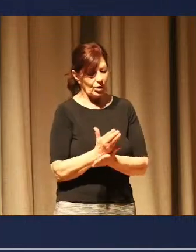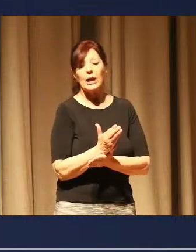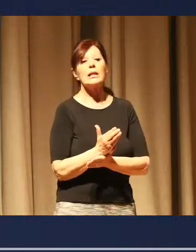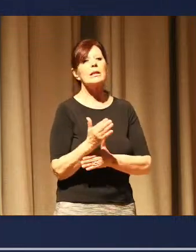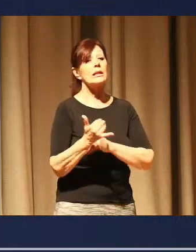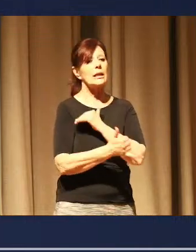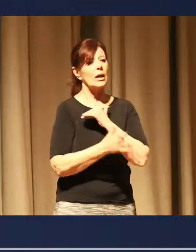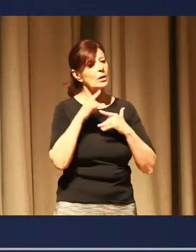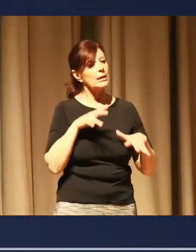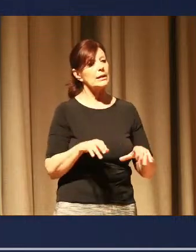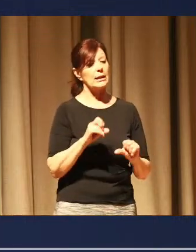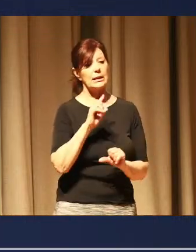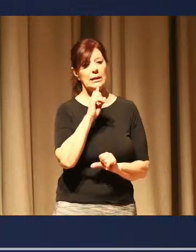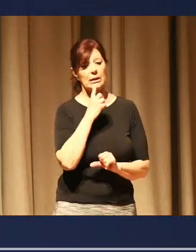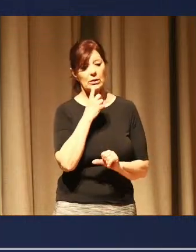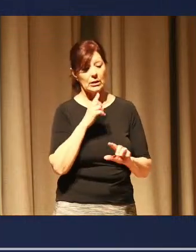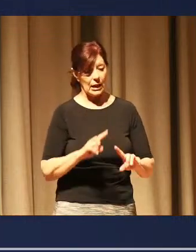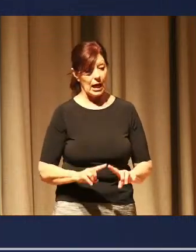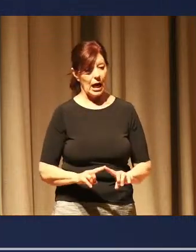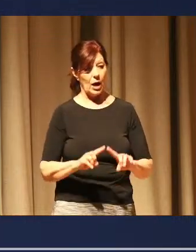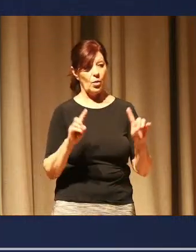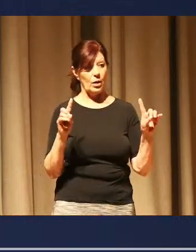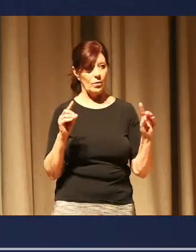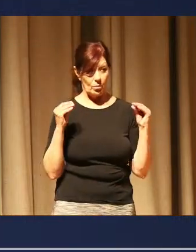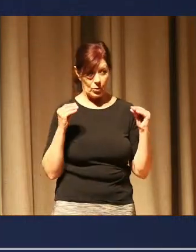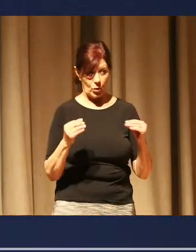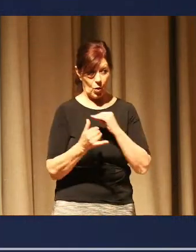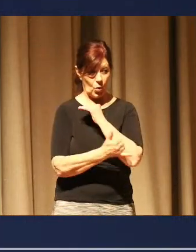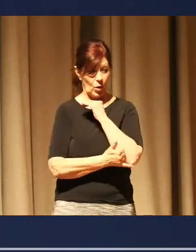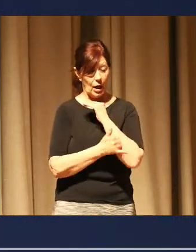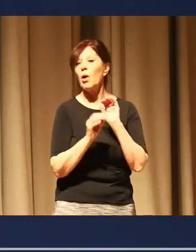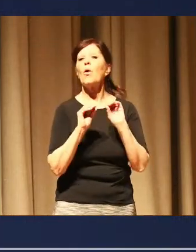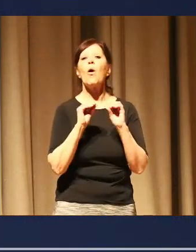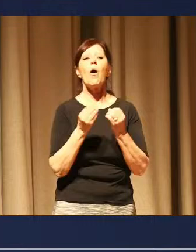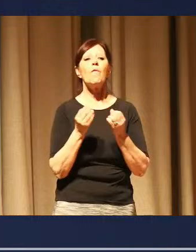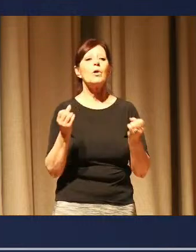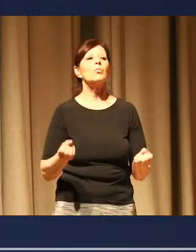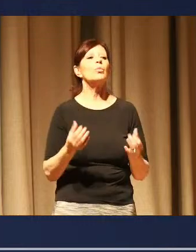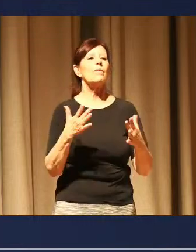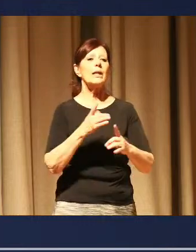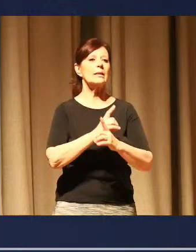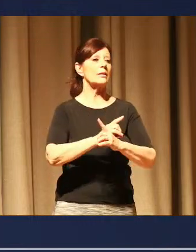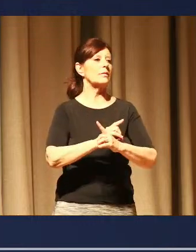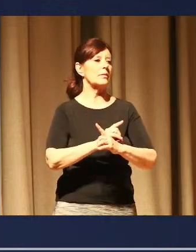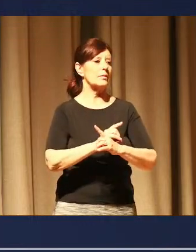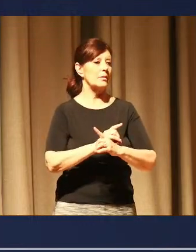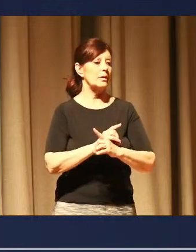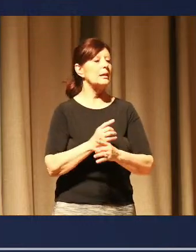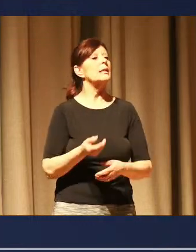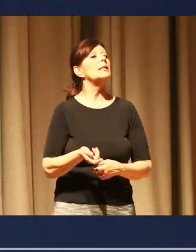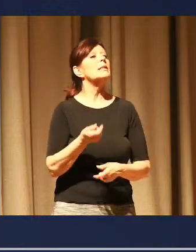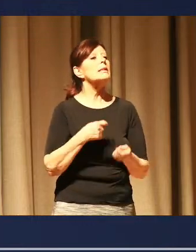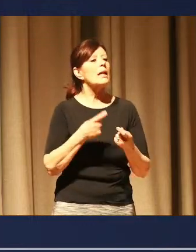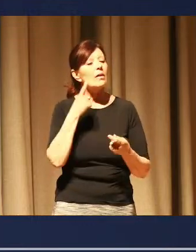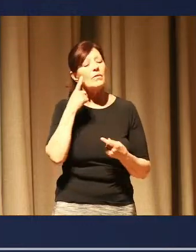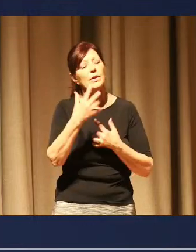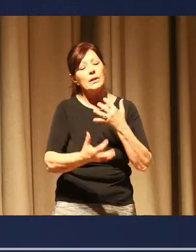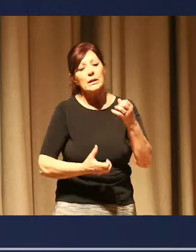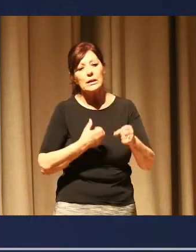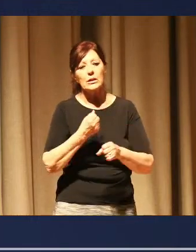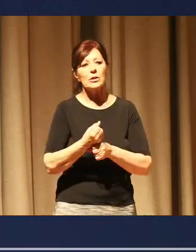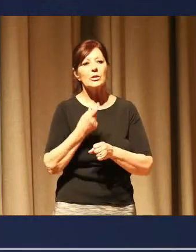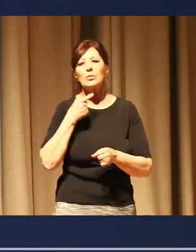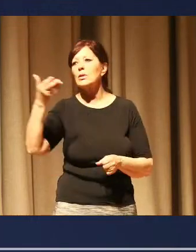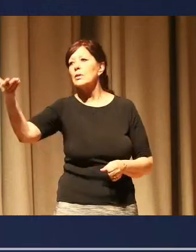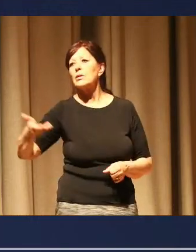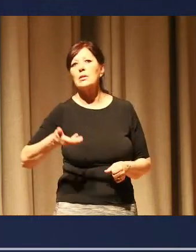very seriously. However, no county office provides such a defense. Instead, for decades, the county has outsourced